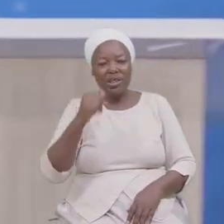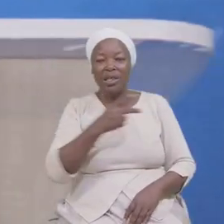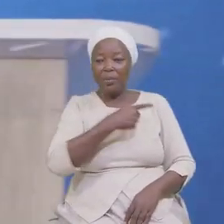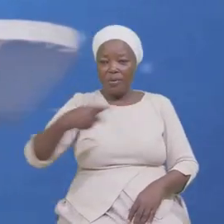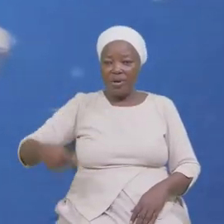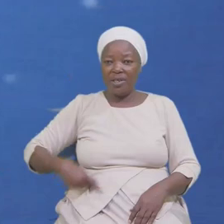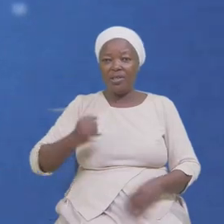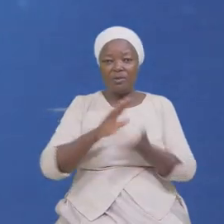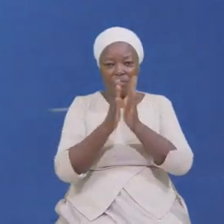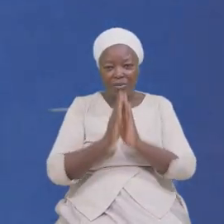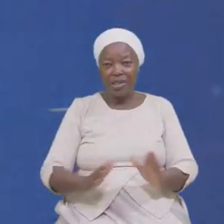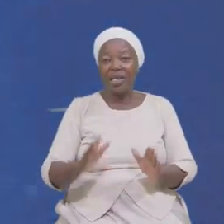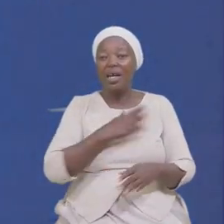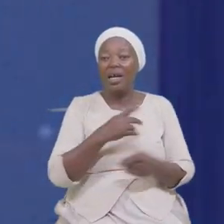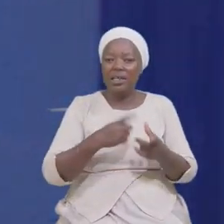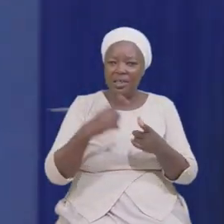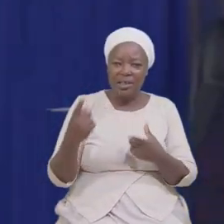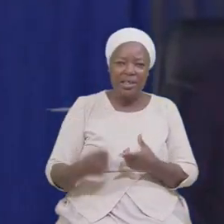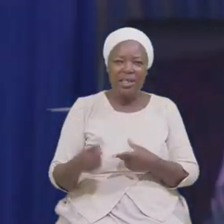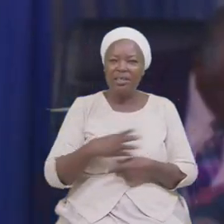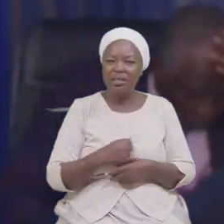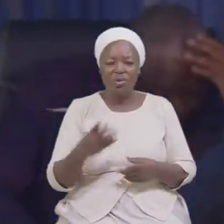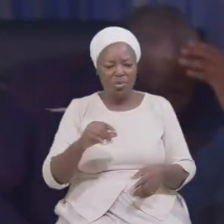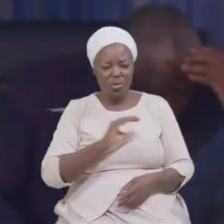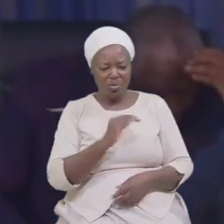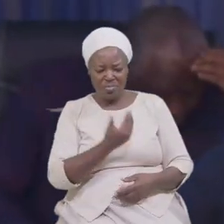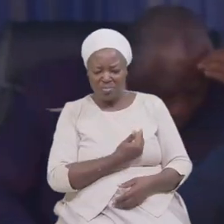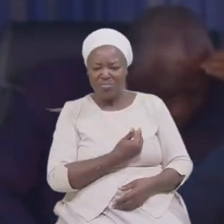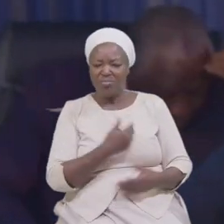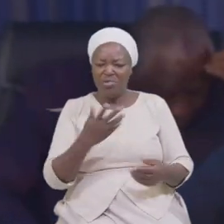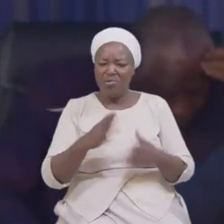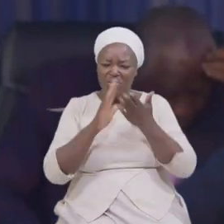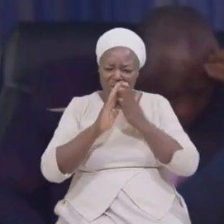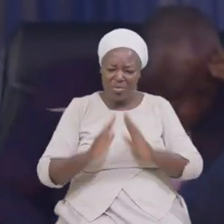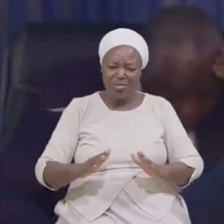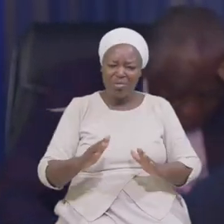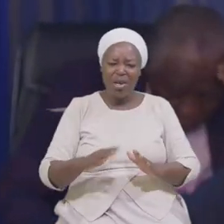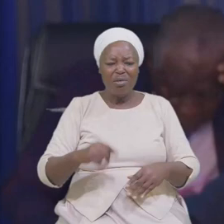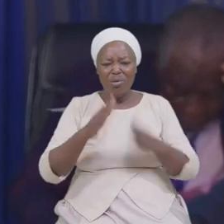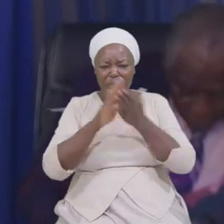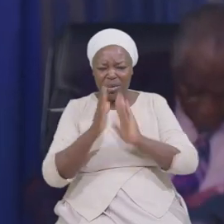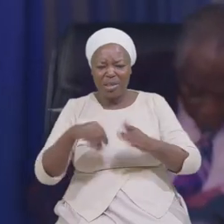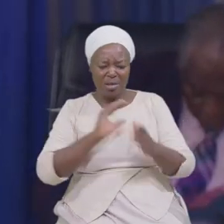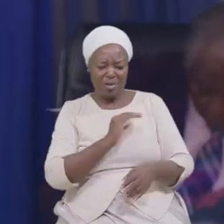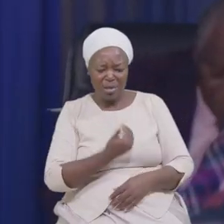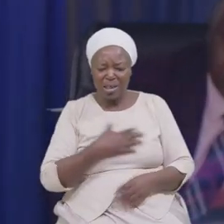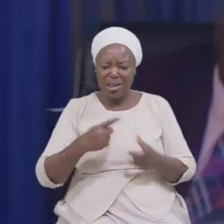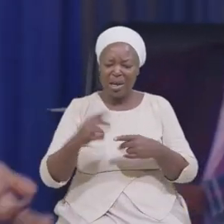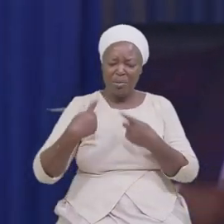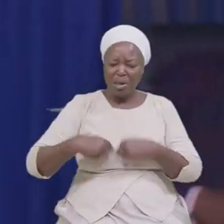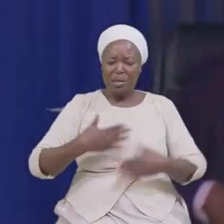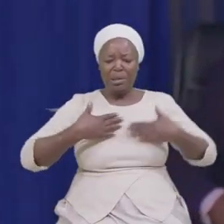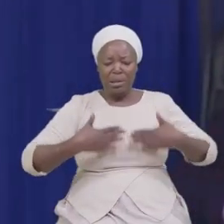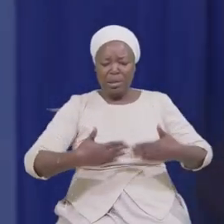in the soul, there's no rest in the mind, if the heart is palpitating all the time, and we don't have any peace